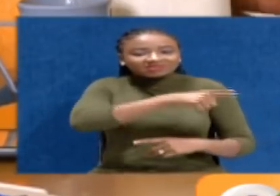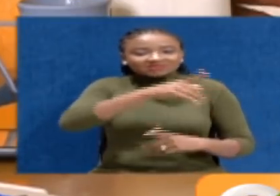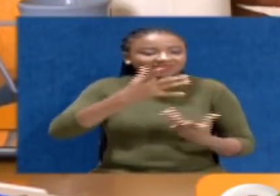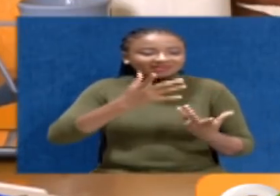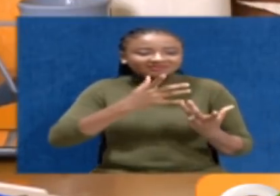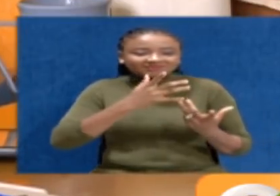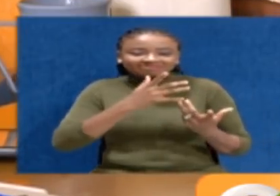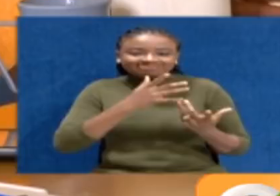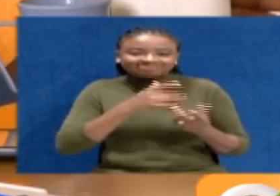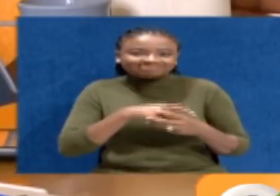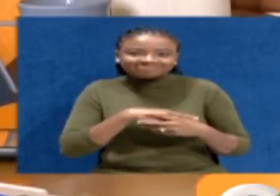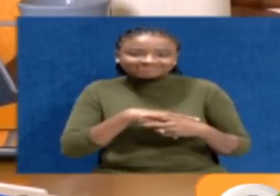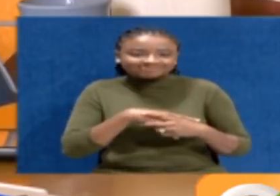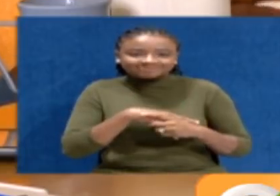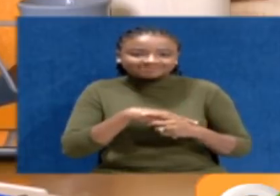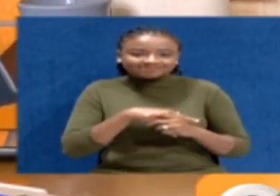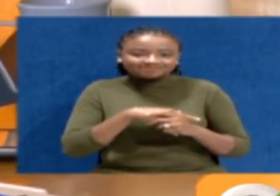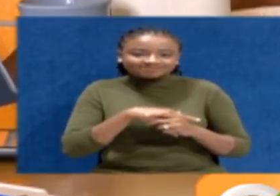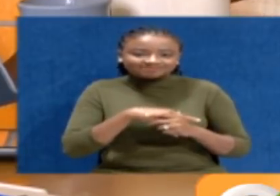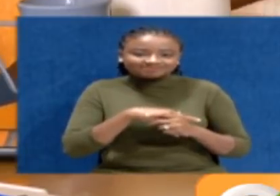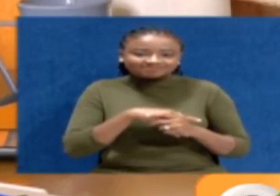their own